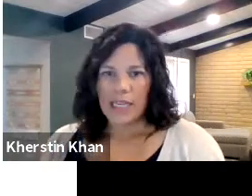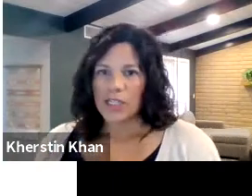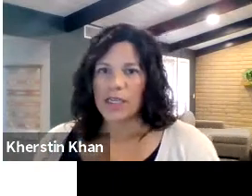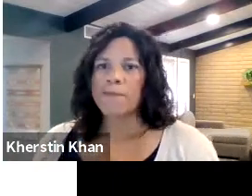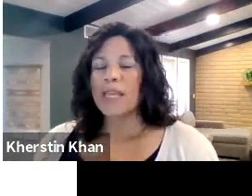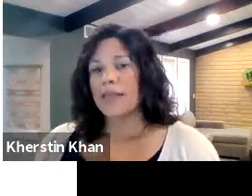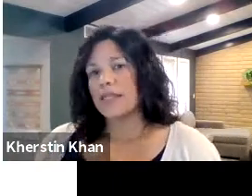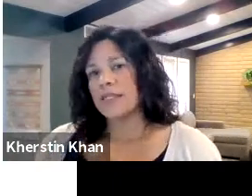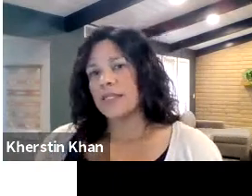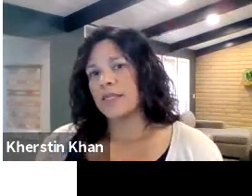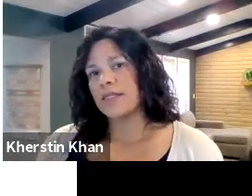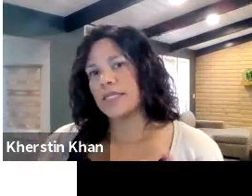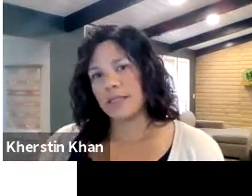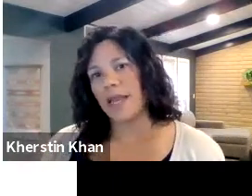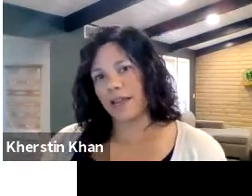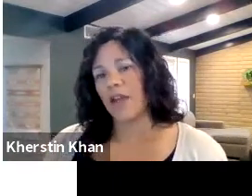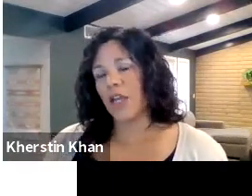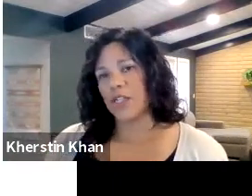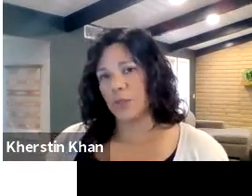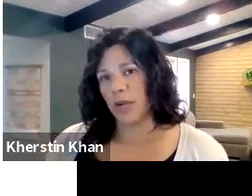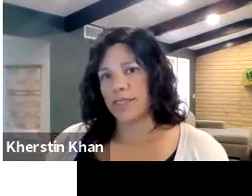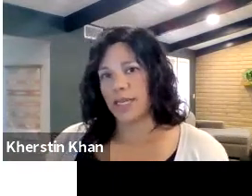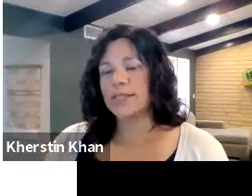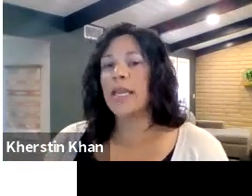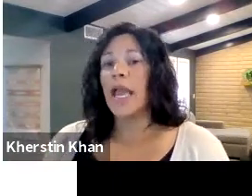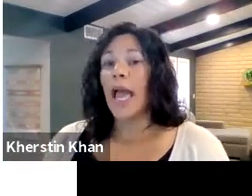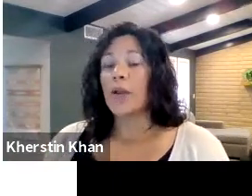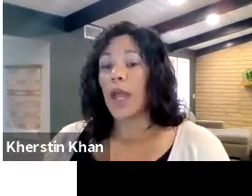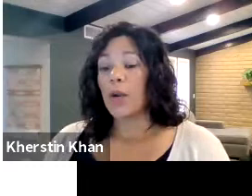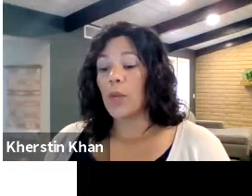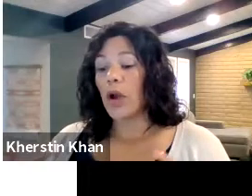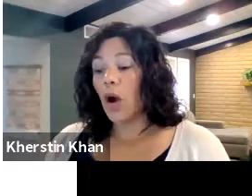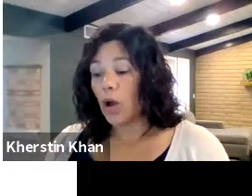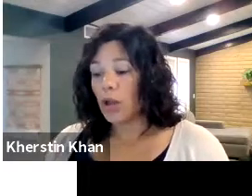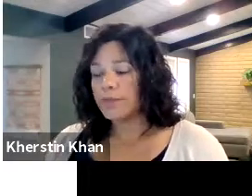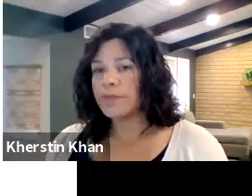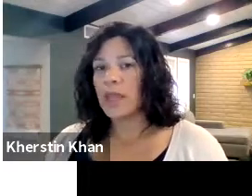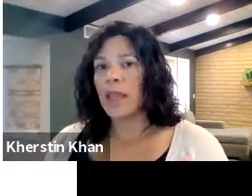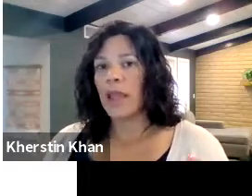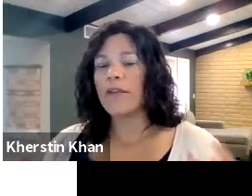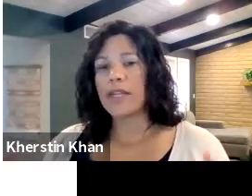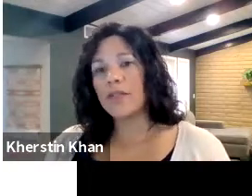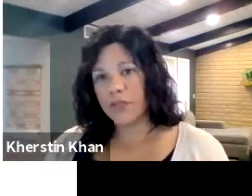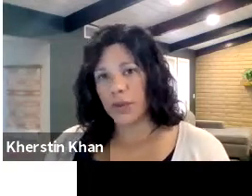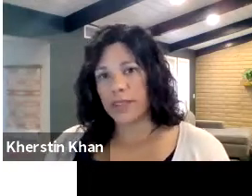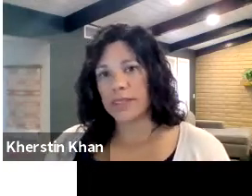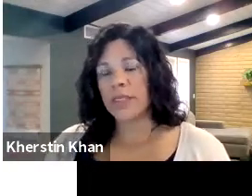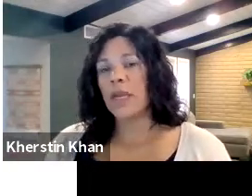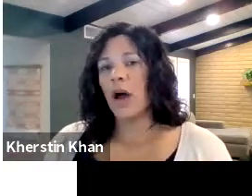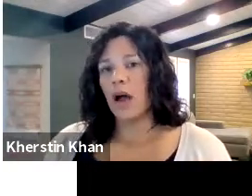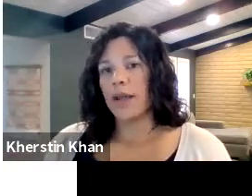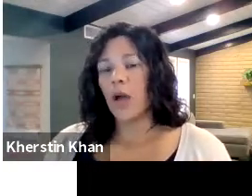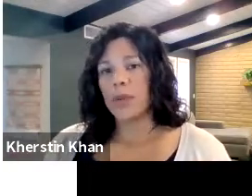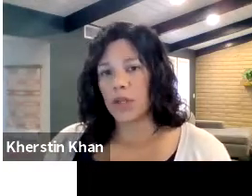is engaging in this systematic evaluation process. And we all have an